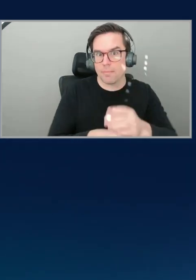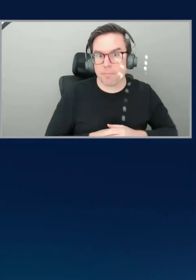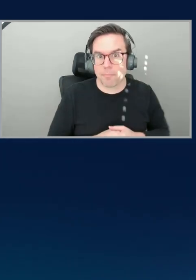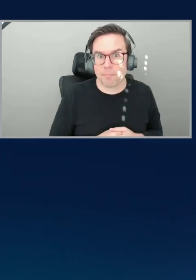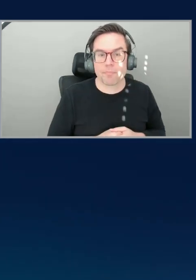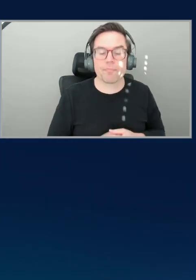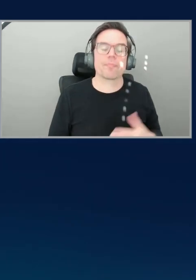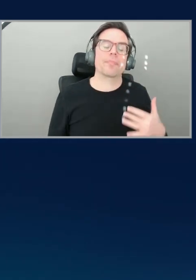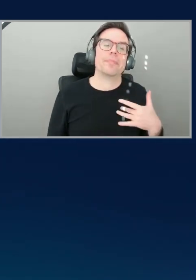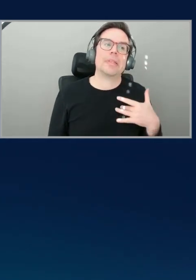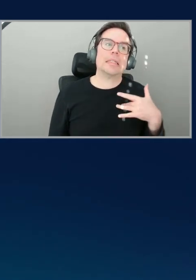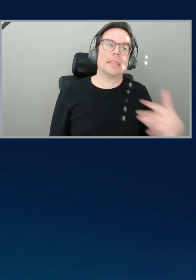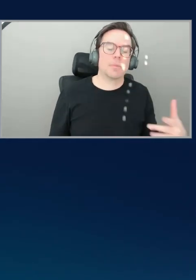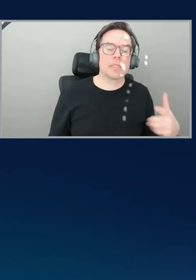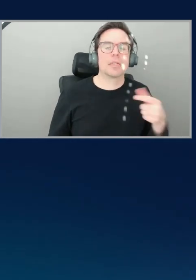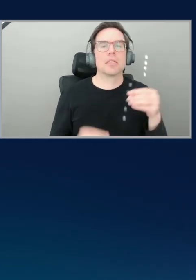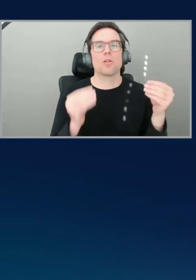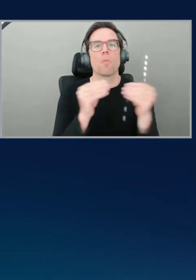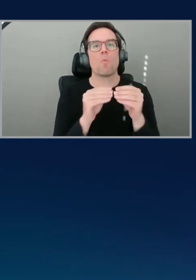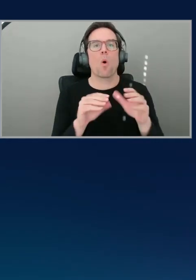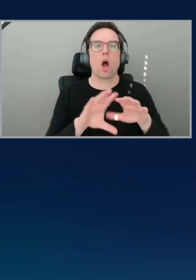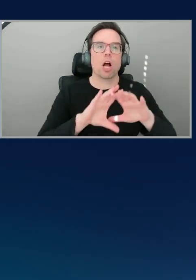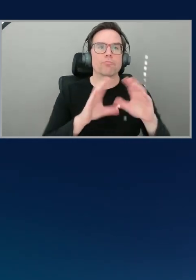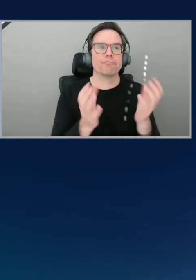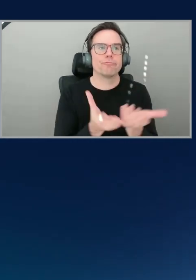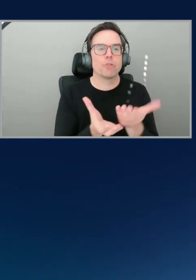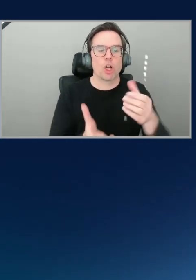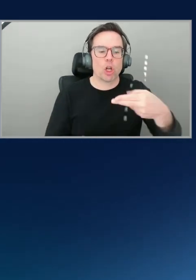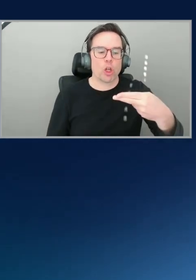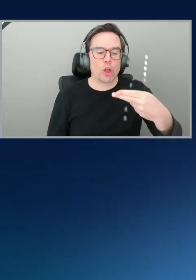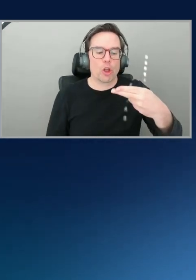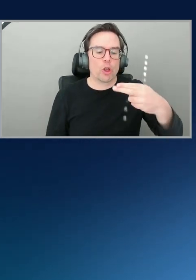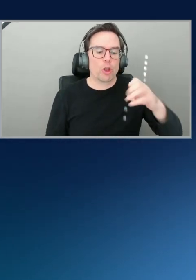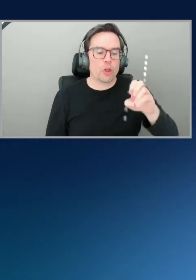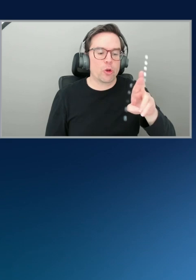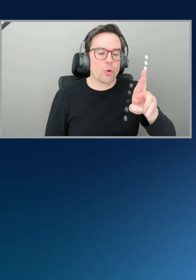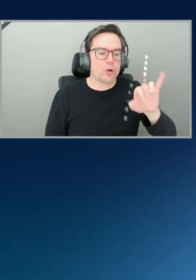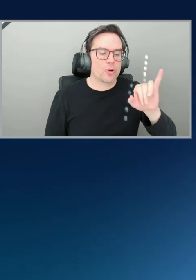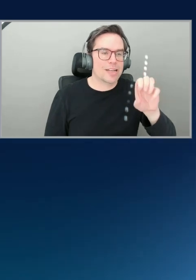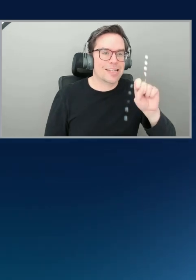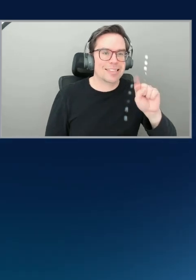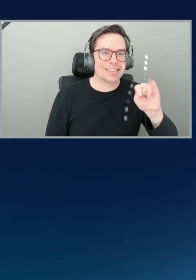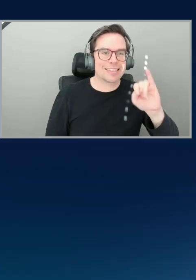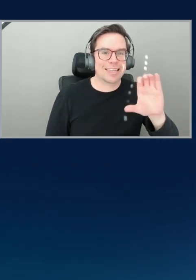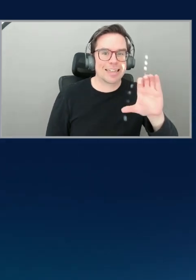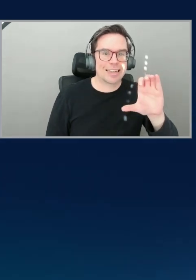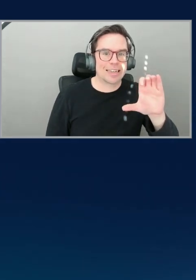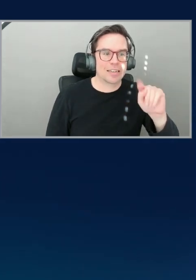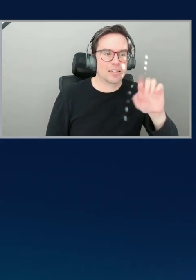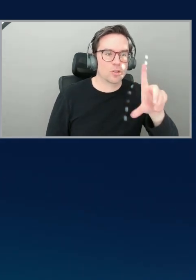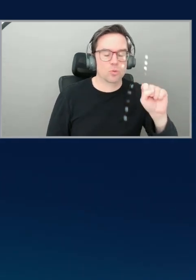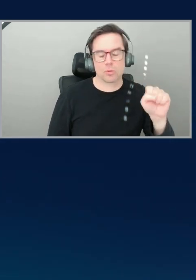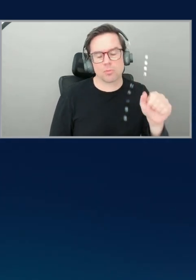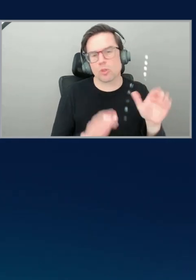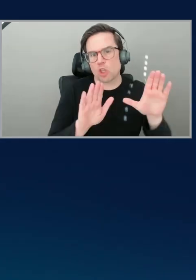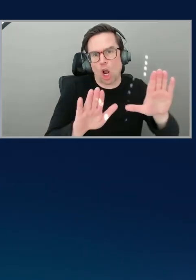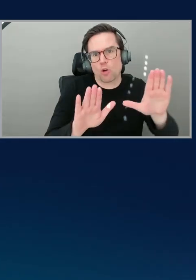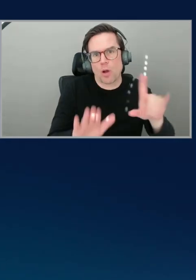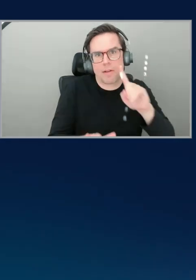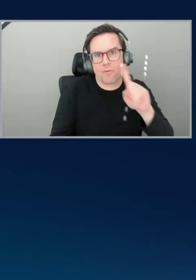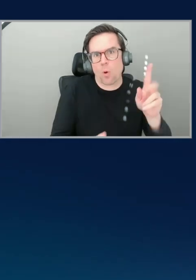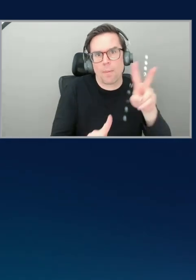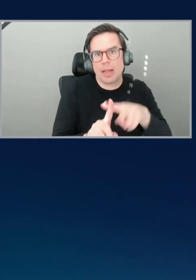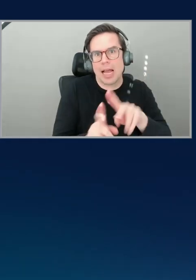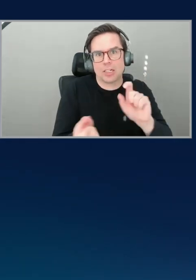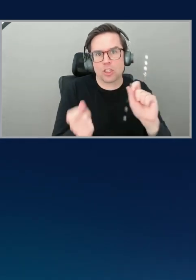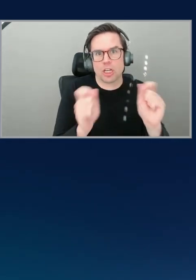heuristic, rule-based tool, which are great at applying changes. We know that there's some things that just need to change to get to .NET